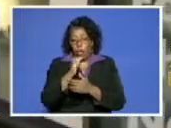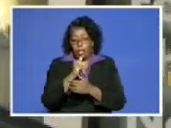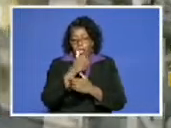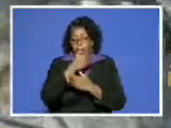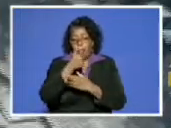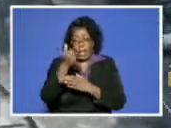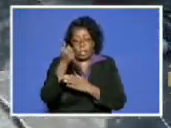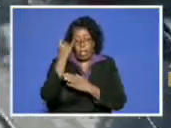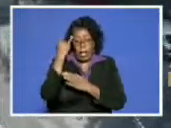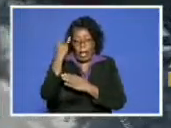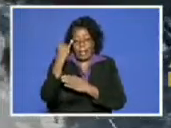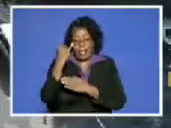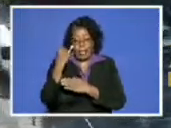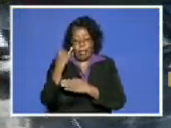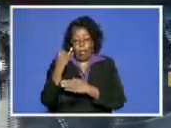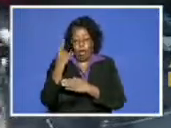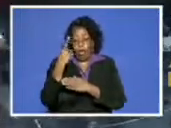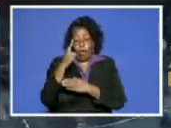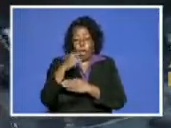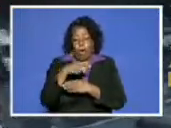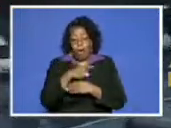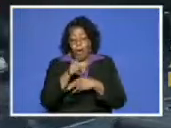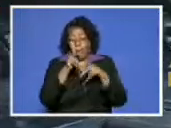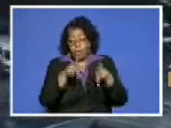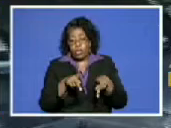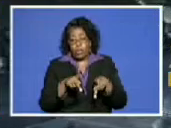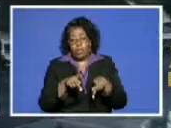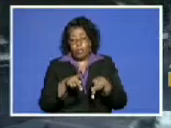ideal situation for a patient who needs